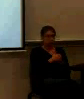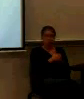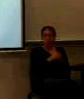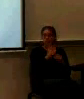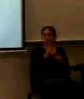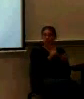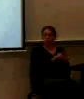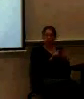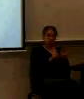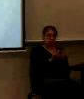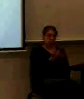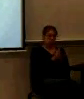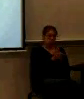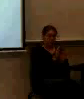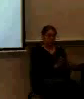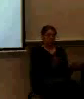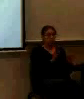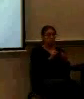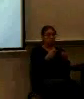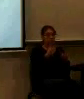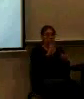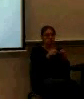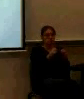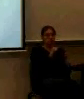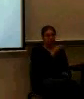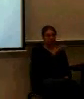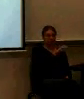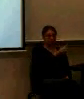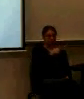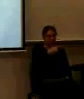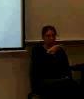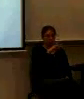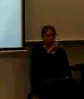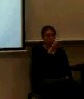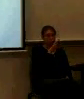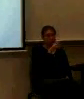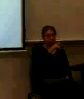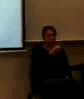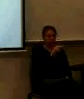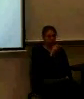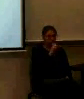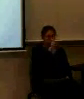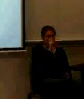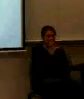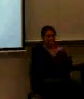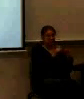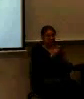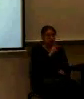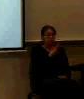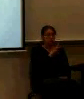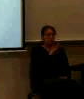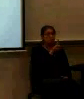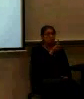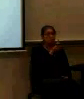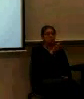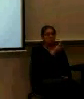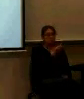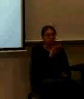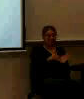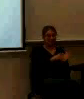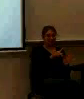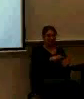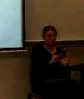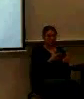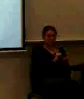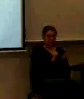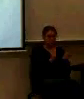This will also become important when we talk about acid precipitation, because systems that are buffered against